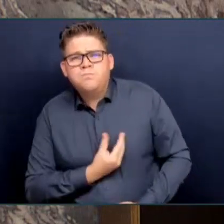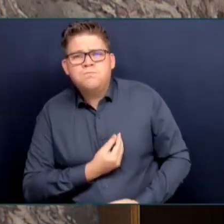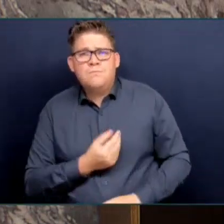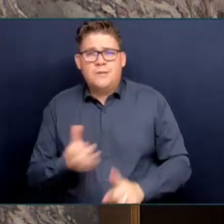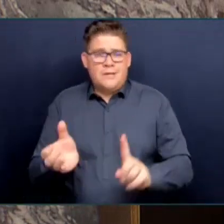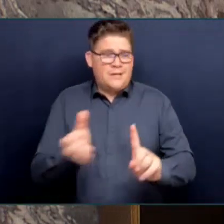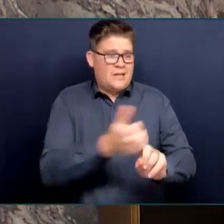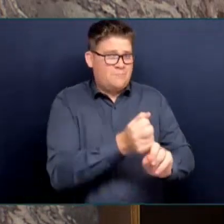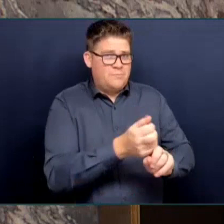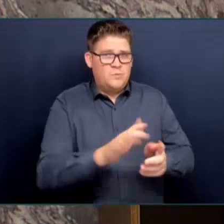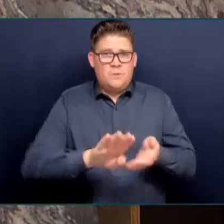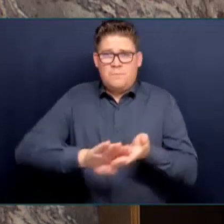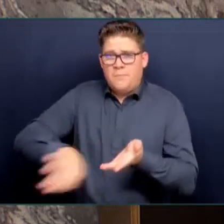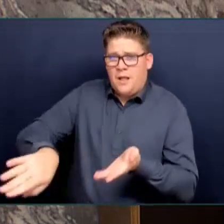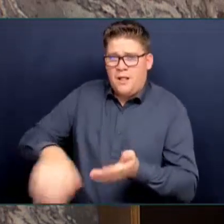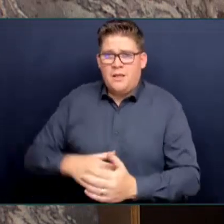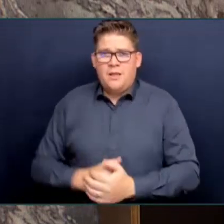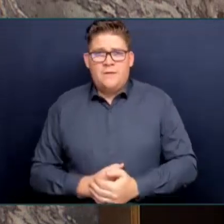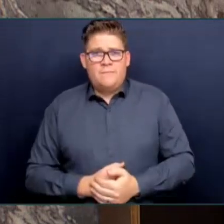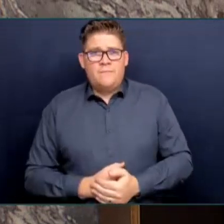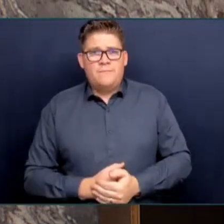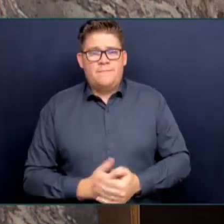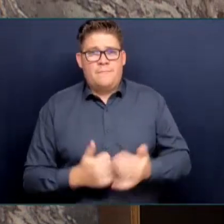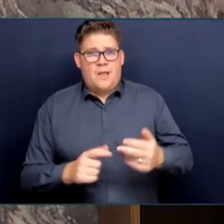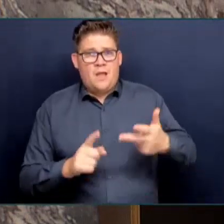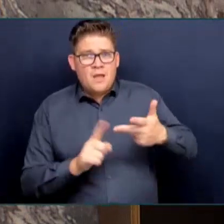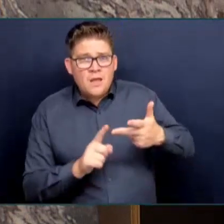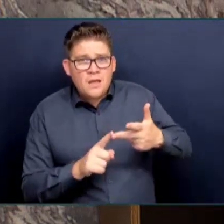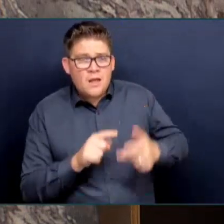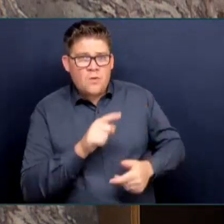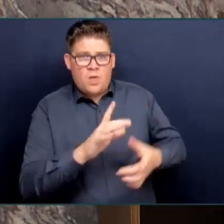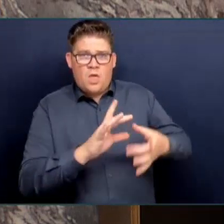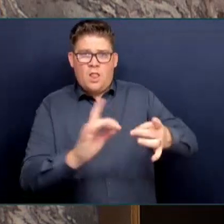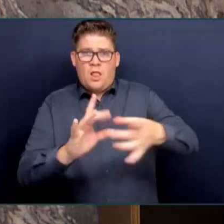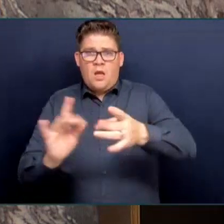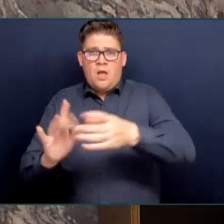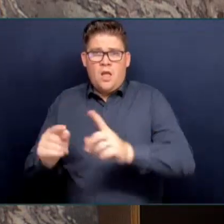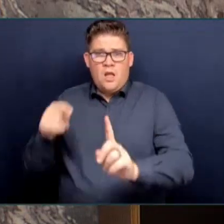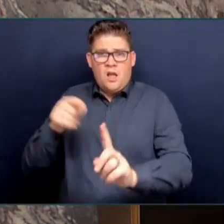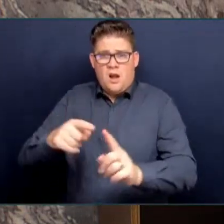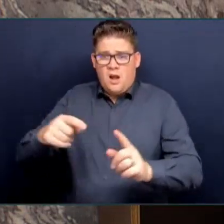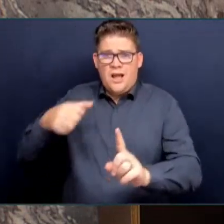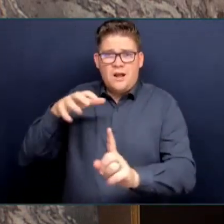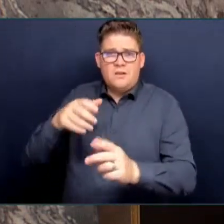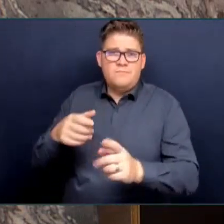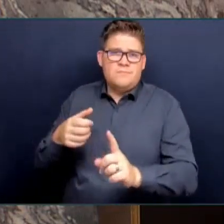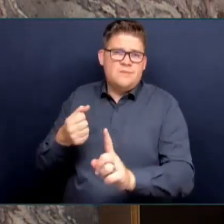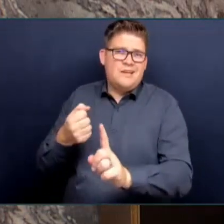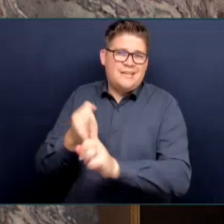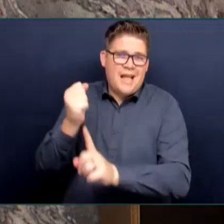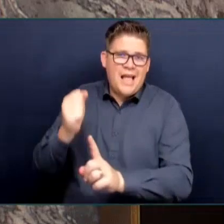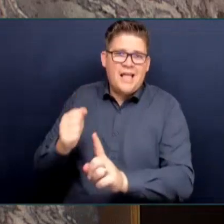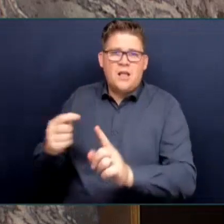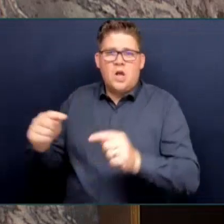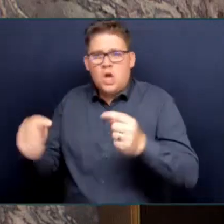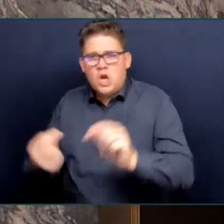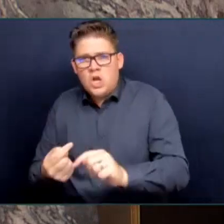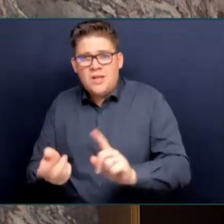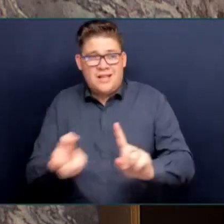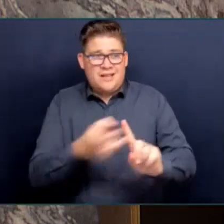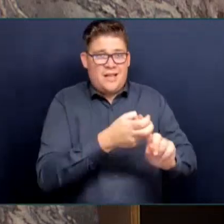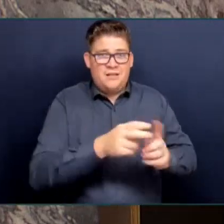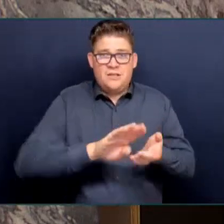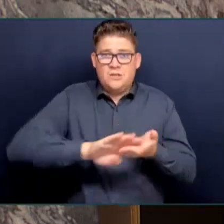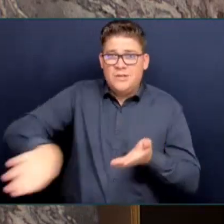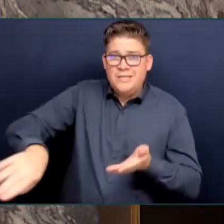even real. They know that the Premier then said he couldn't act, and that he then sat on solutions for months for his